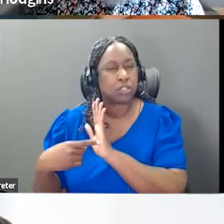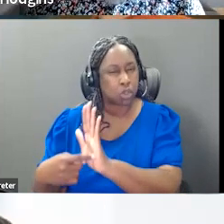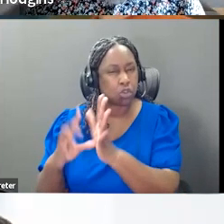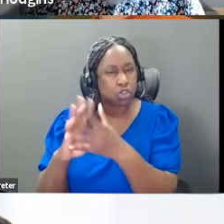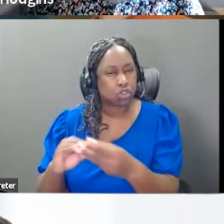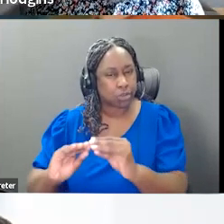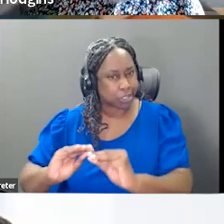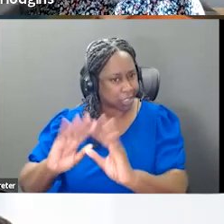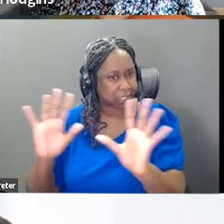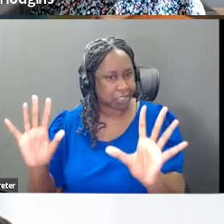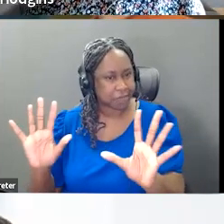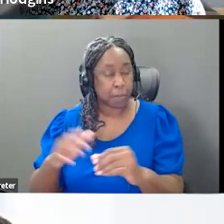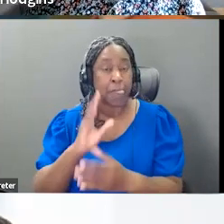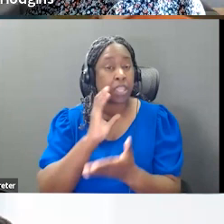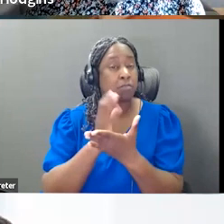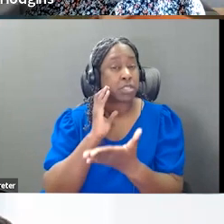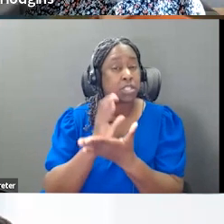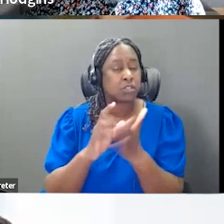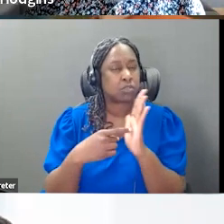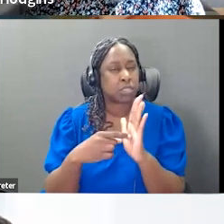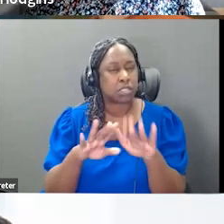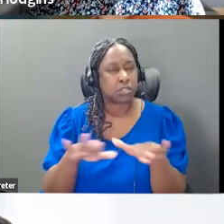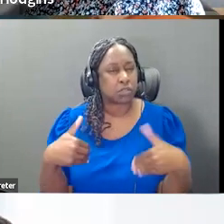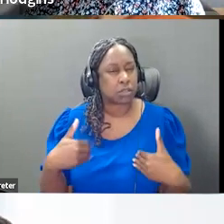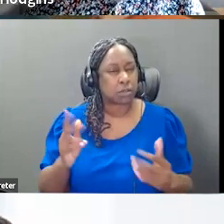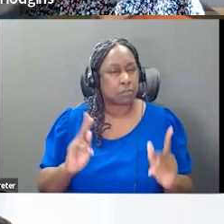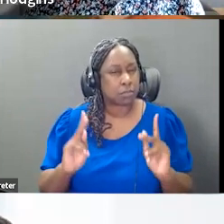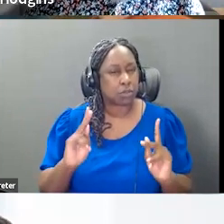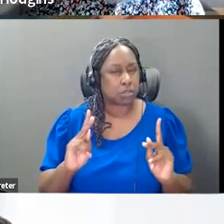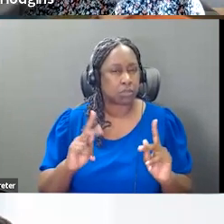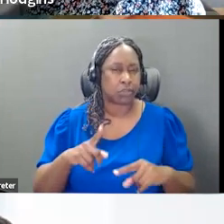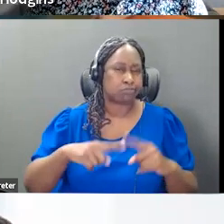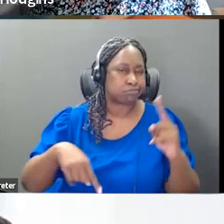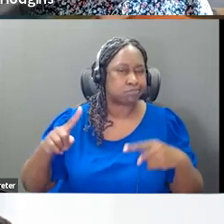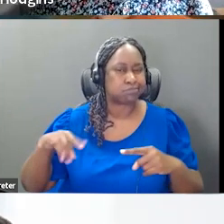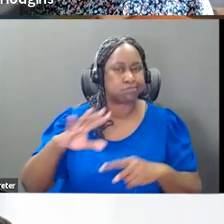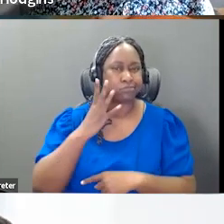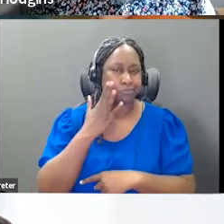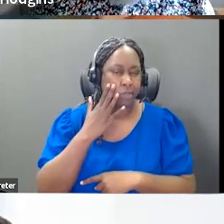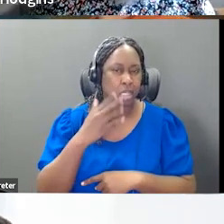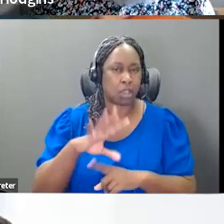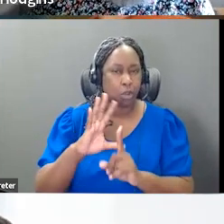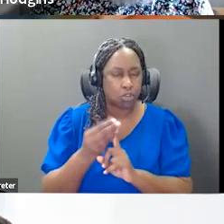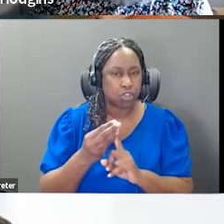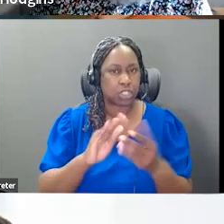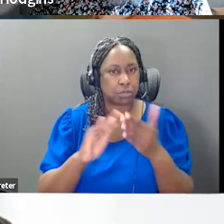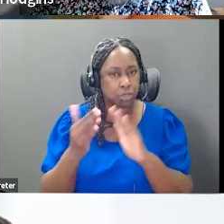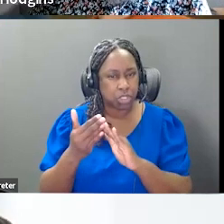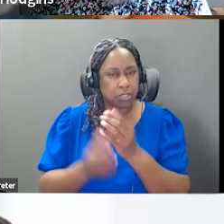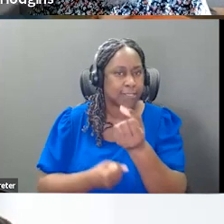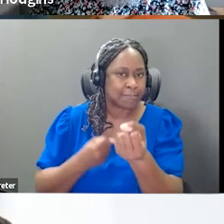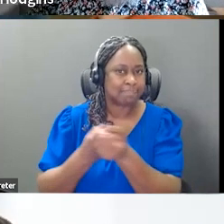Therefore, images that help represent children and young people from many races, cultures, and communities help reinforce that message of equity and